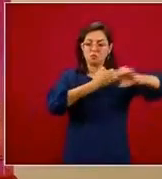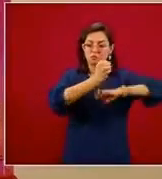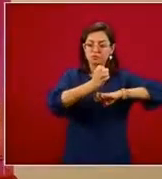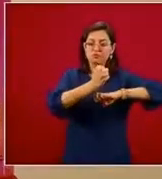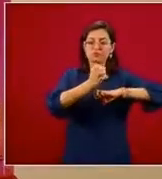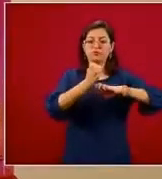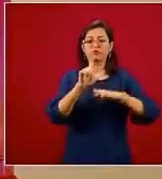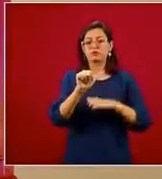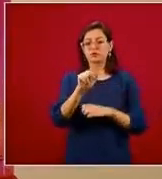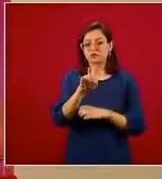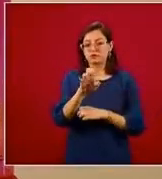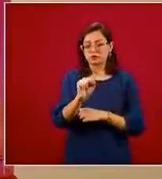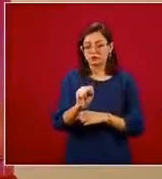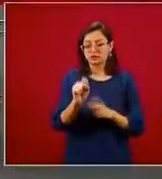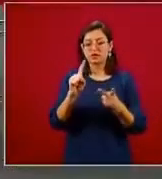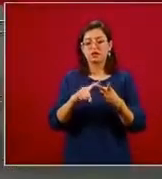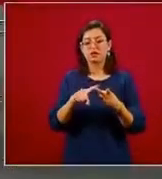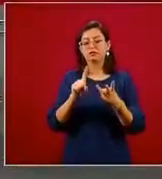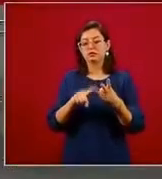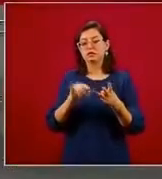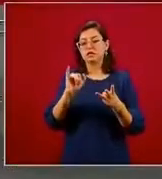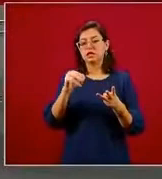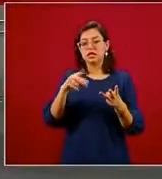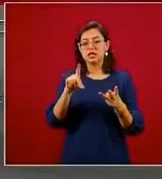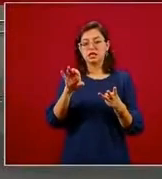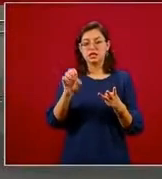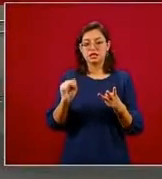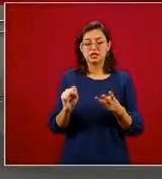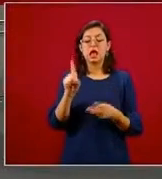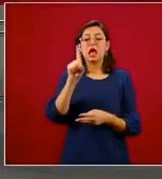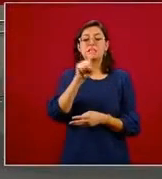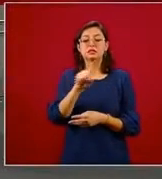to throughout the network, the state laboratories,